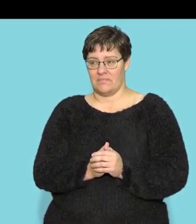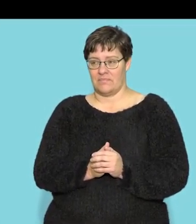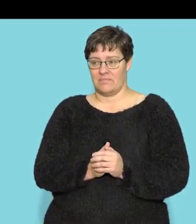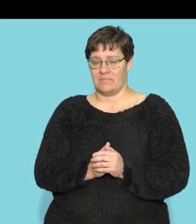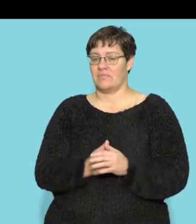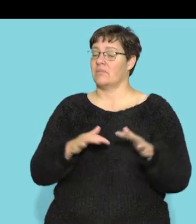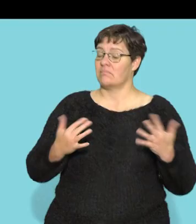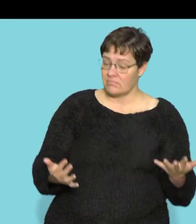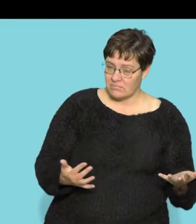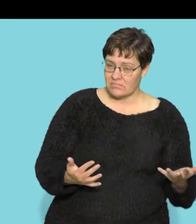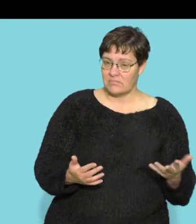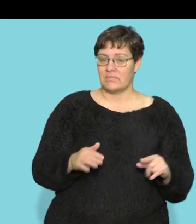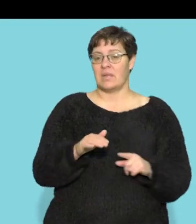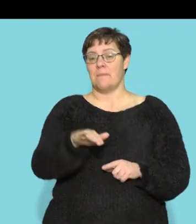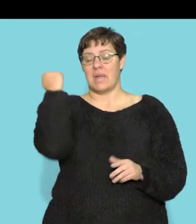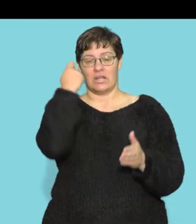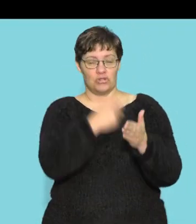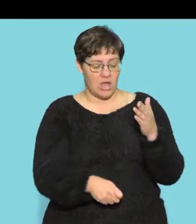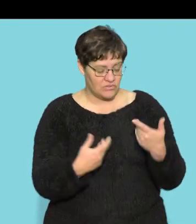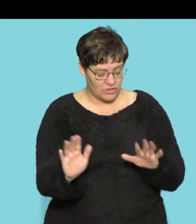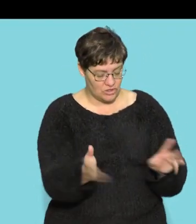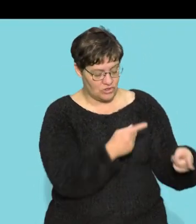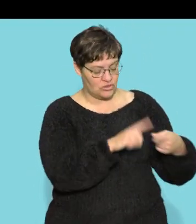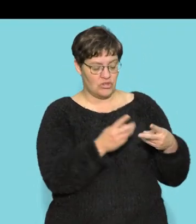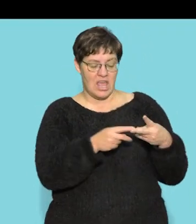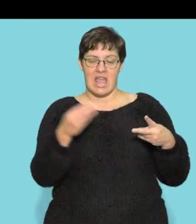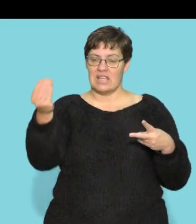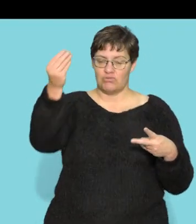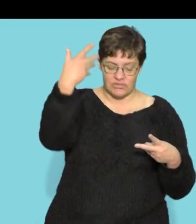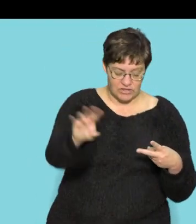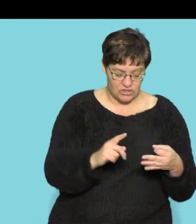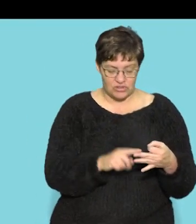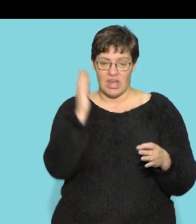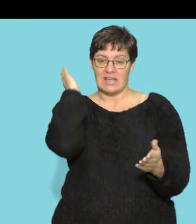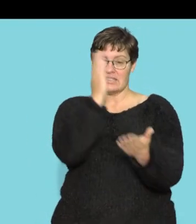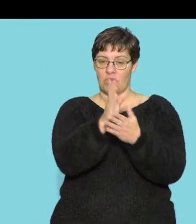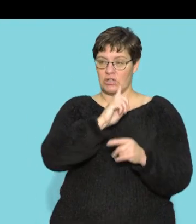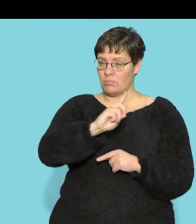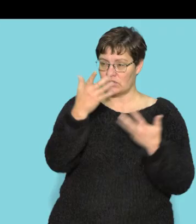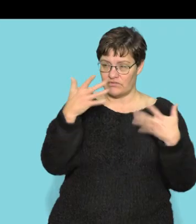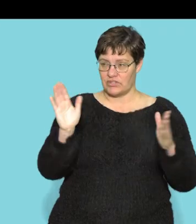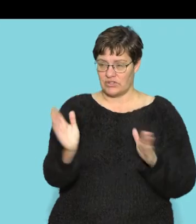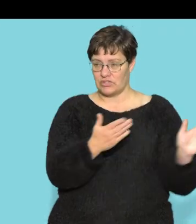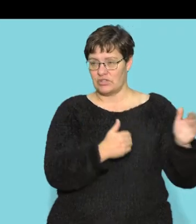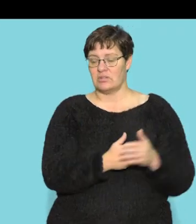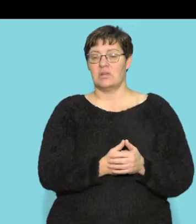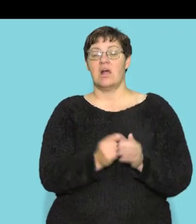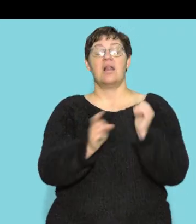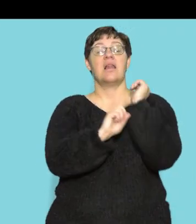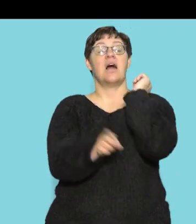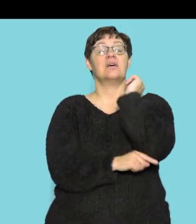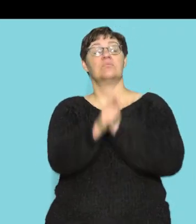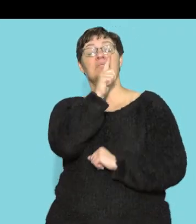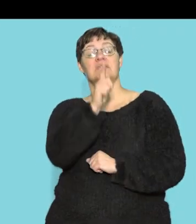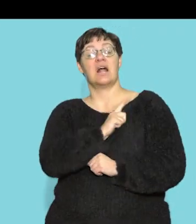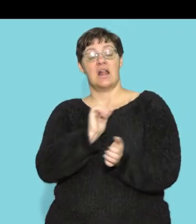So we've dealt with the bank charges, we've dealt with the interest, we've dealt with the direct deposit. Finally, we are told